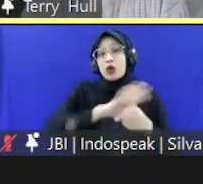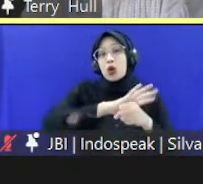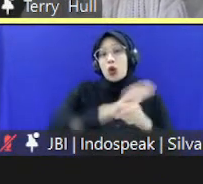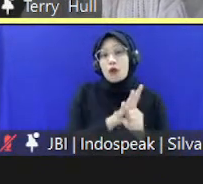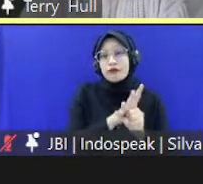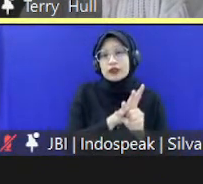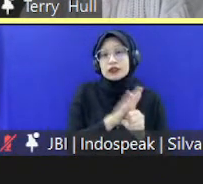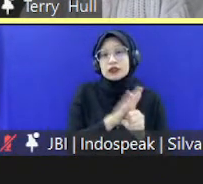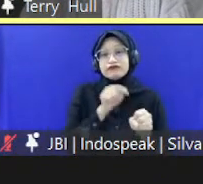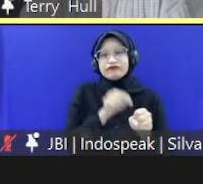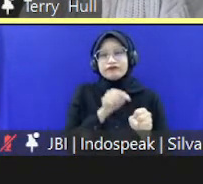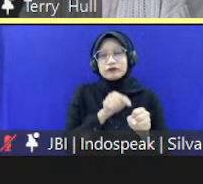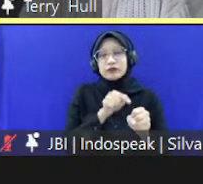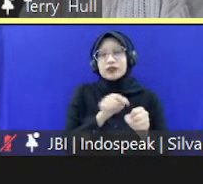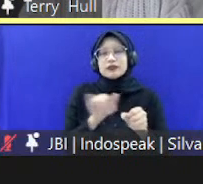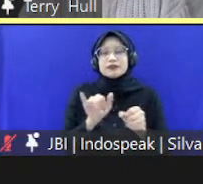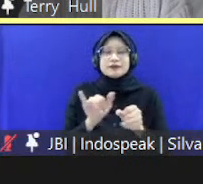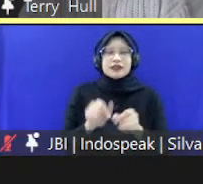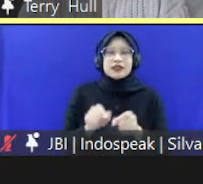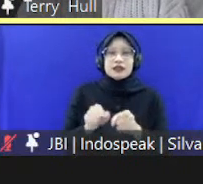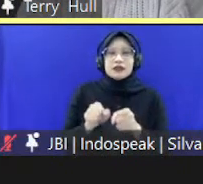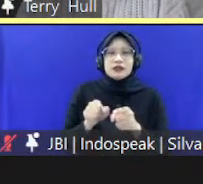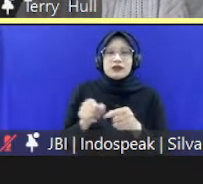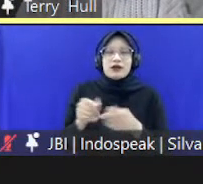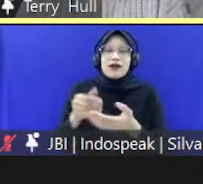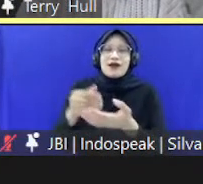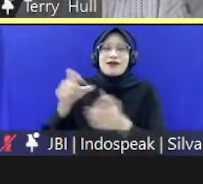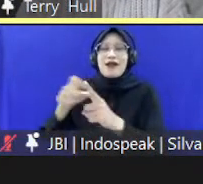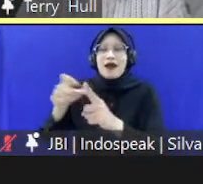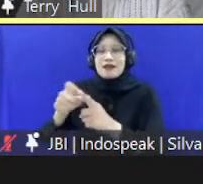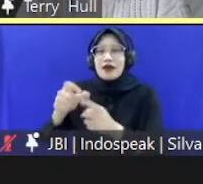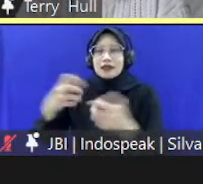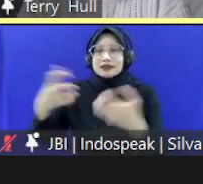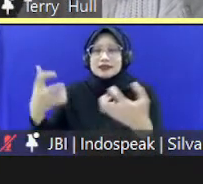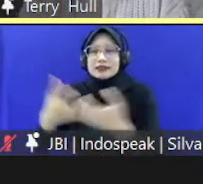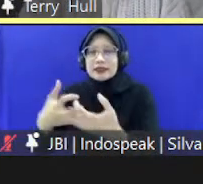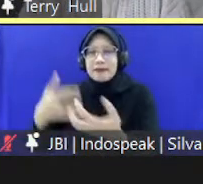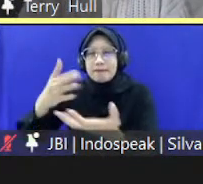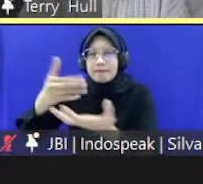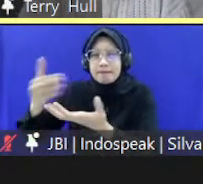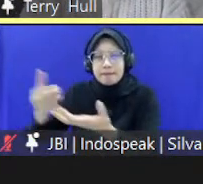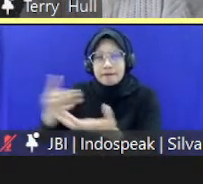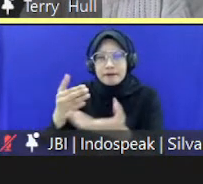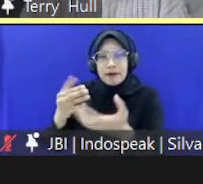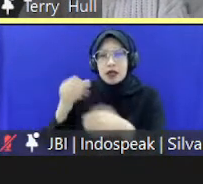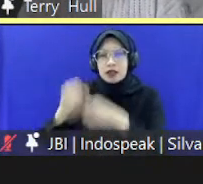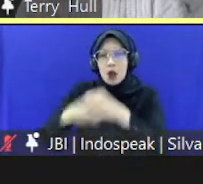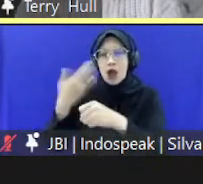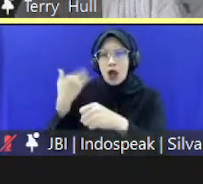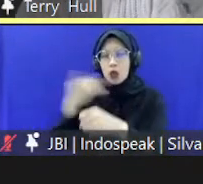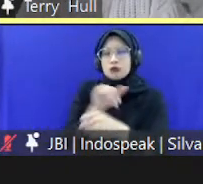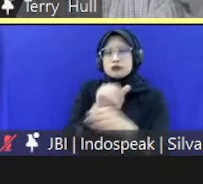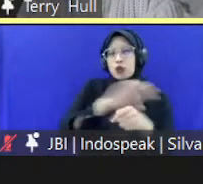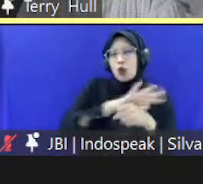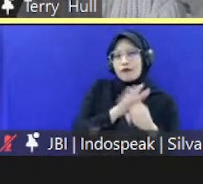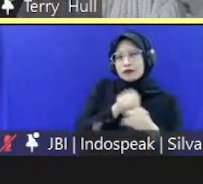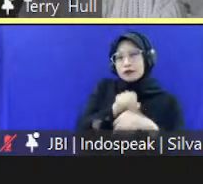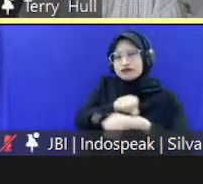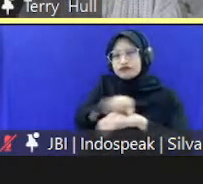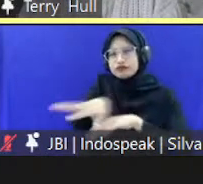COVID-19 disrupted all of the data systems last year, whether it was the